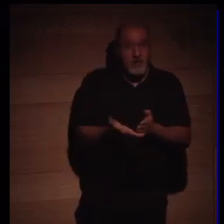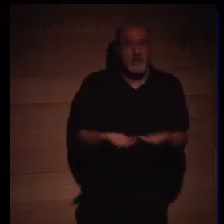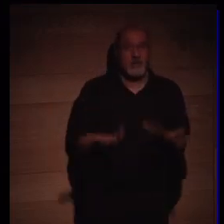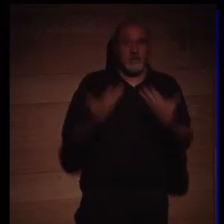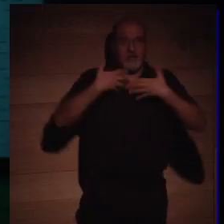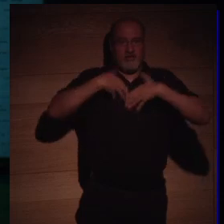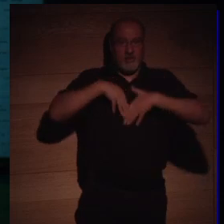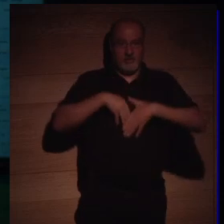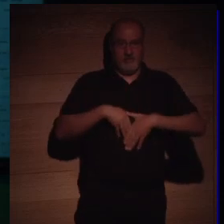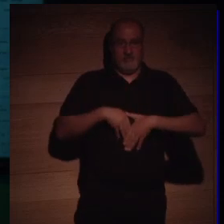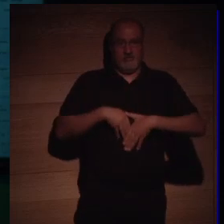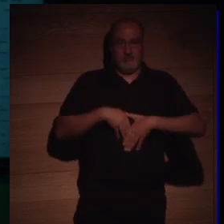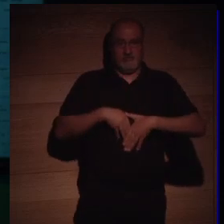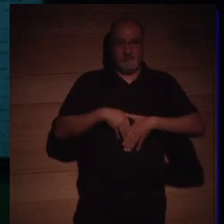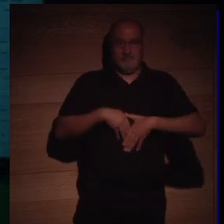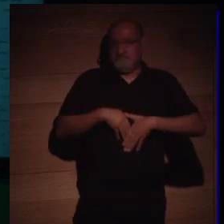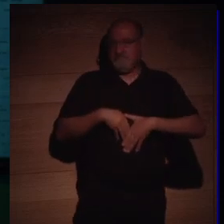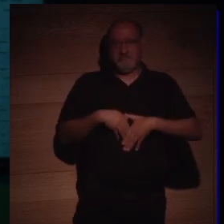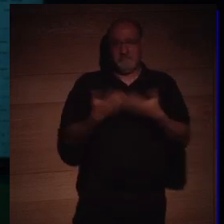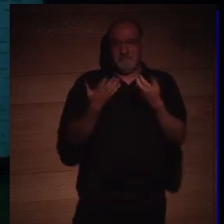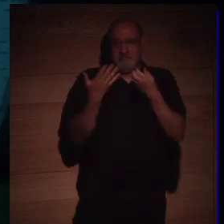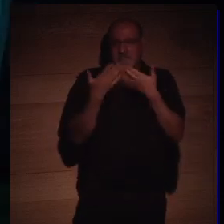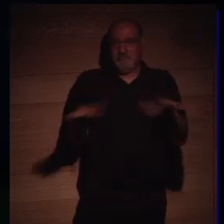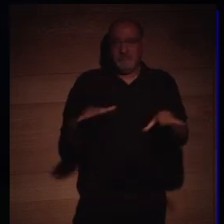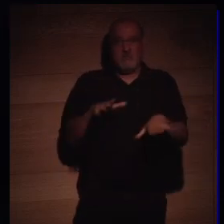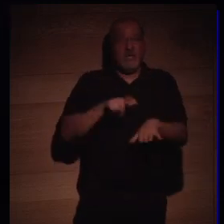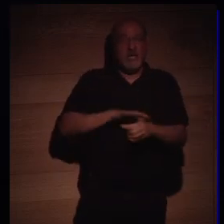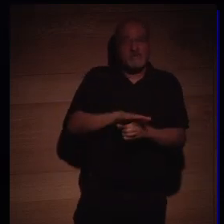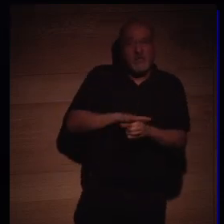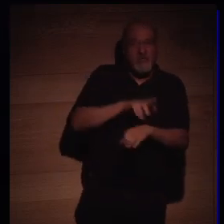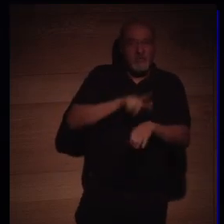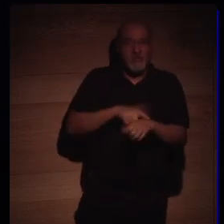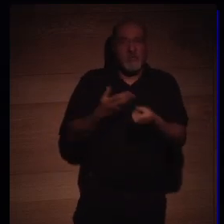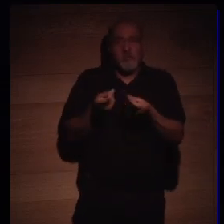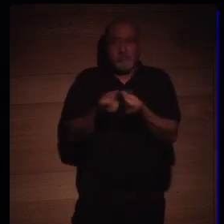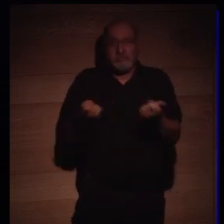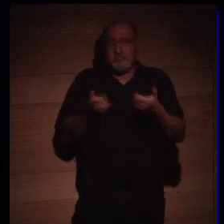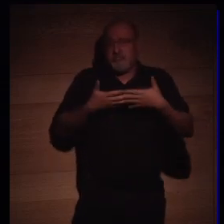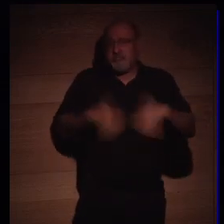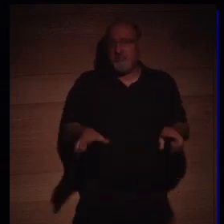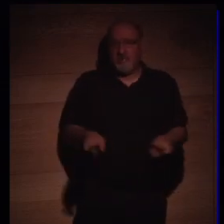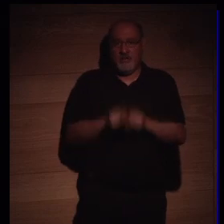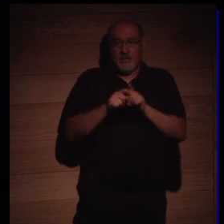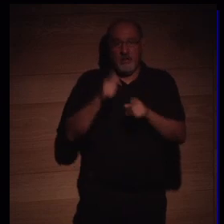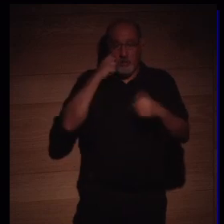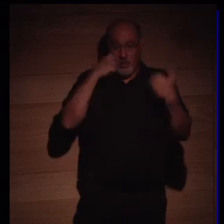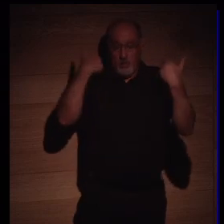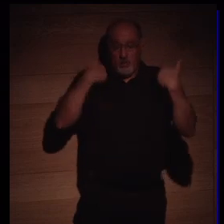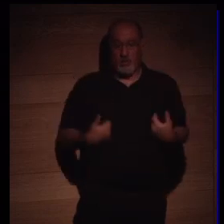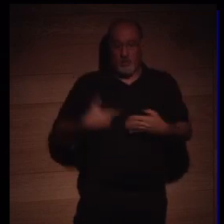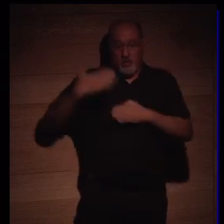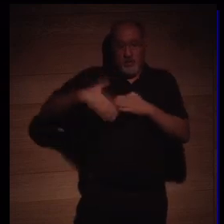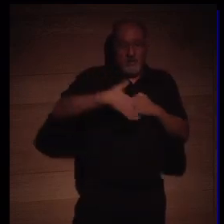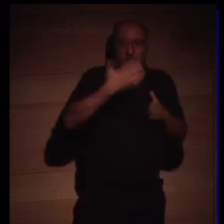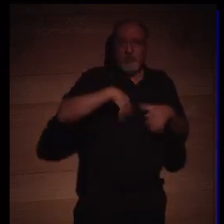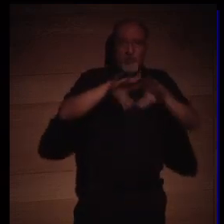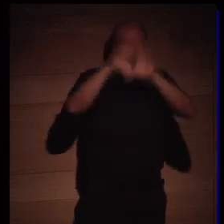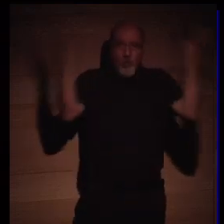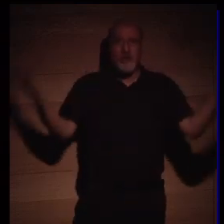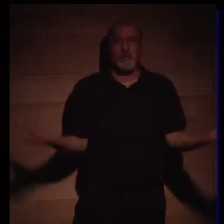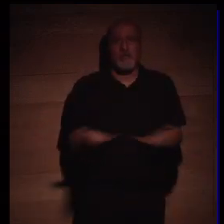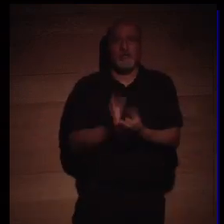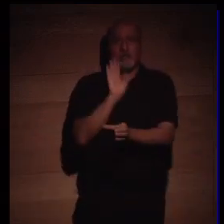my body doesn't limit me, and I am one with the universe, how do I know who I am? Where do I go?